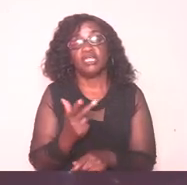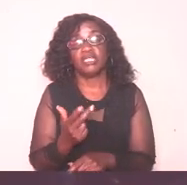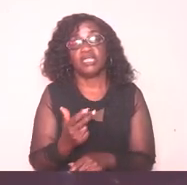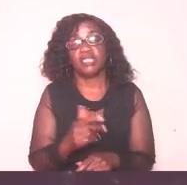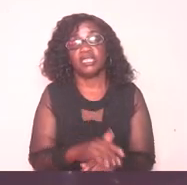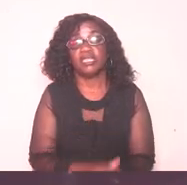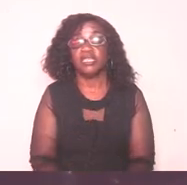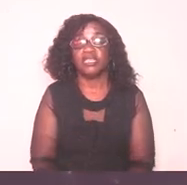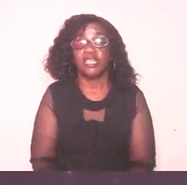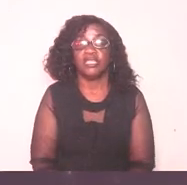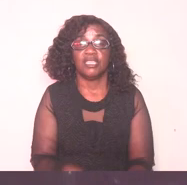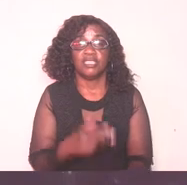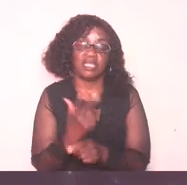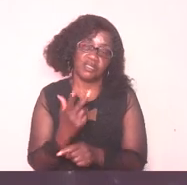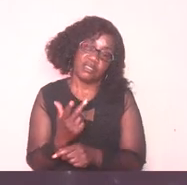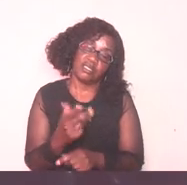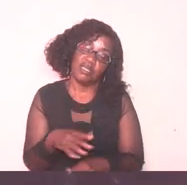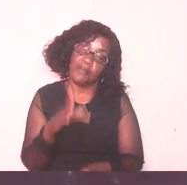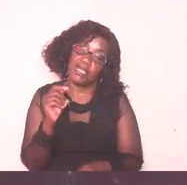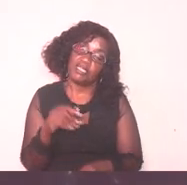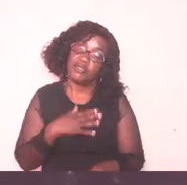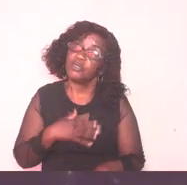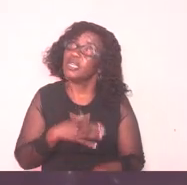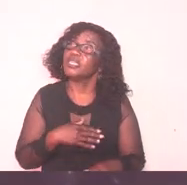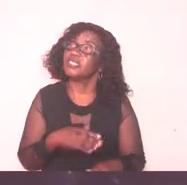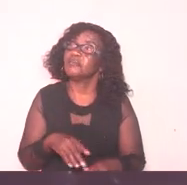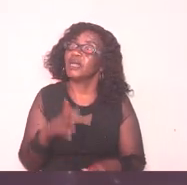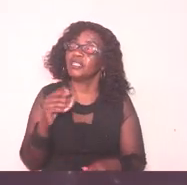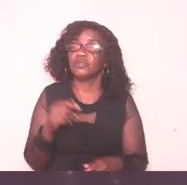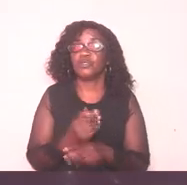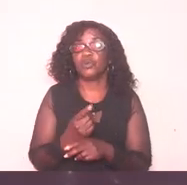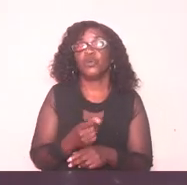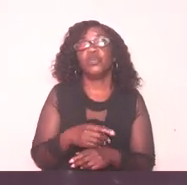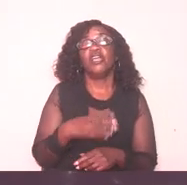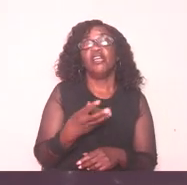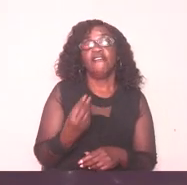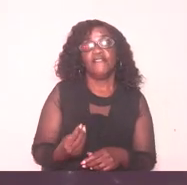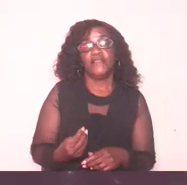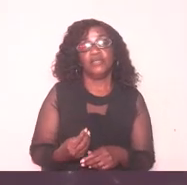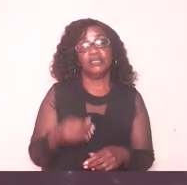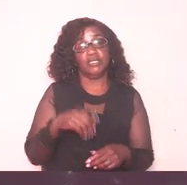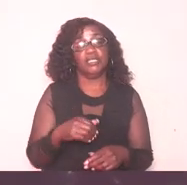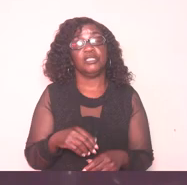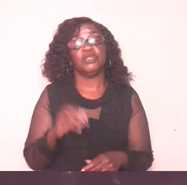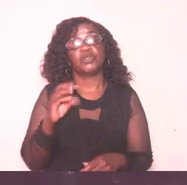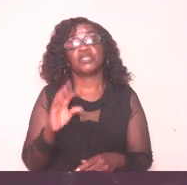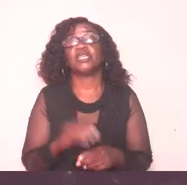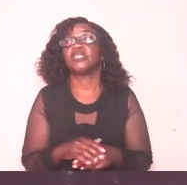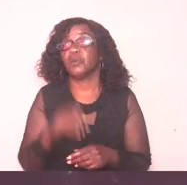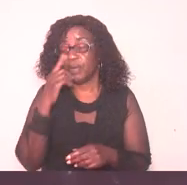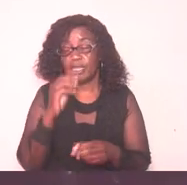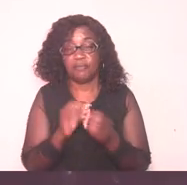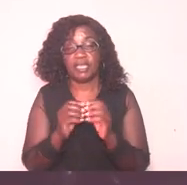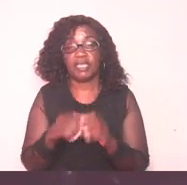stop people from having sex. They do anyway. We don't like it, but we think they do have it. And because people do have it in society, it is important that when laws